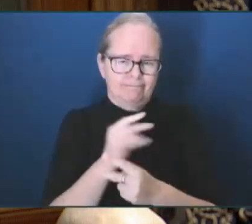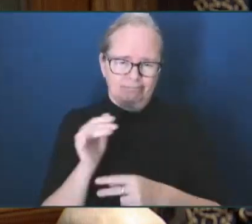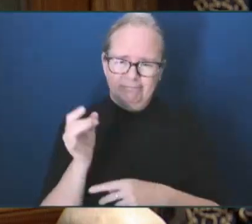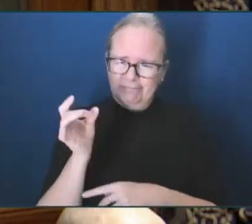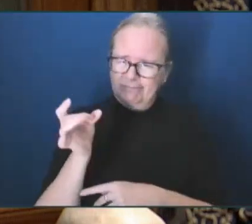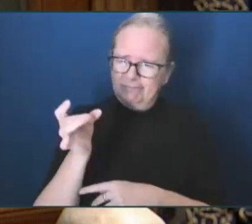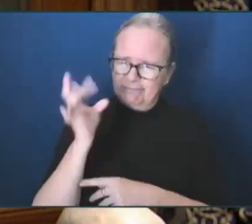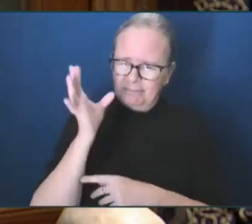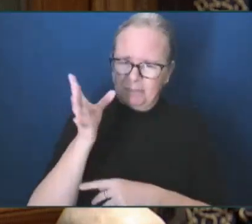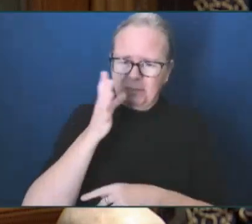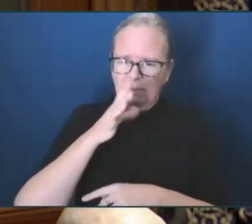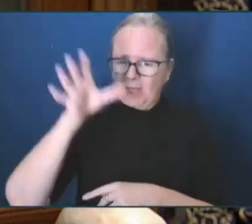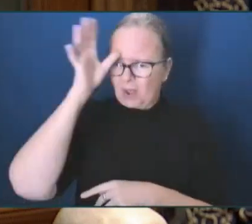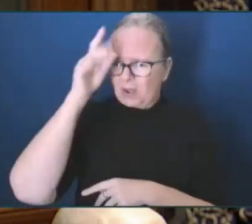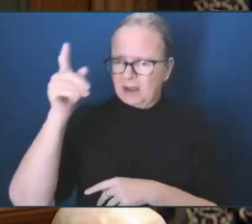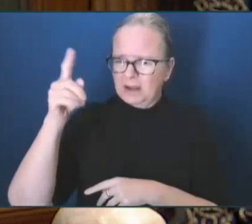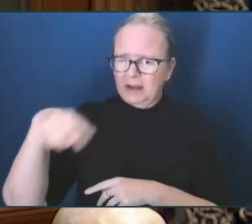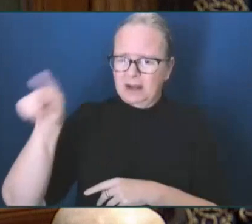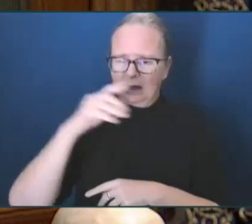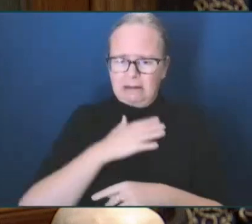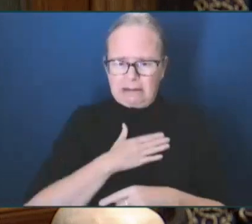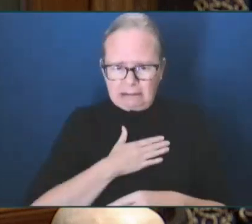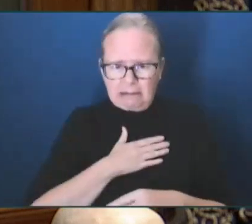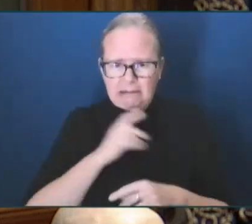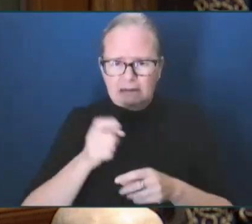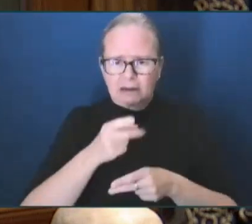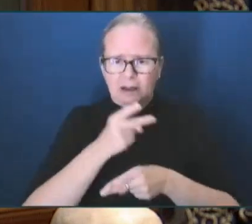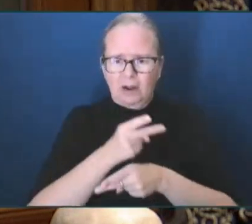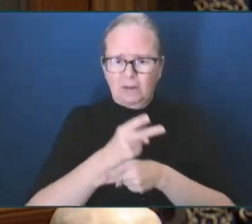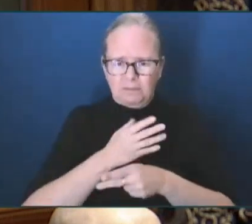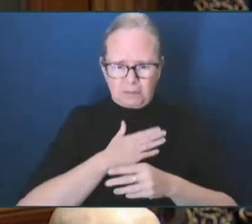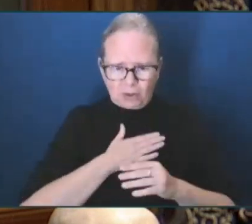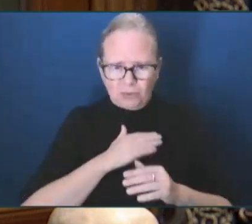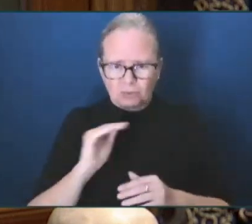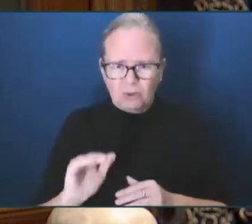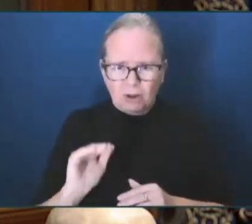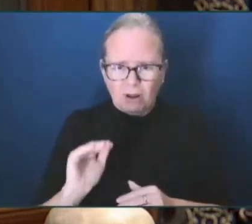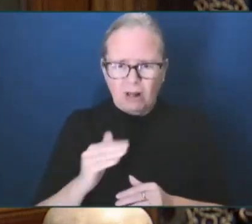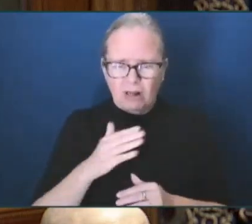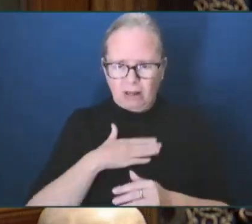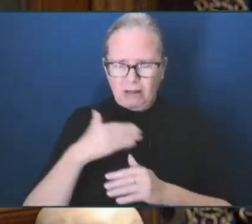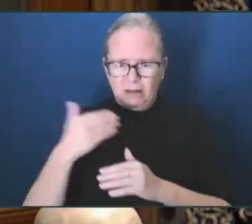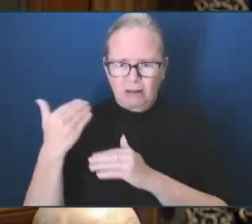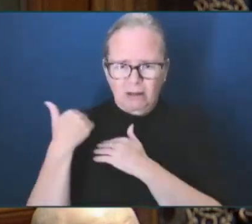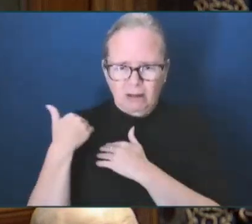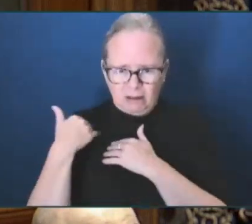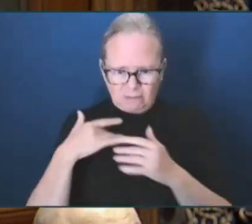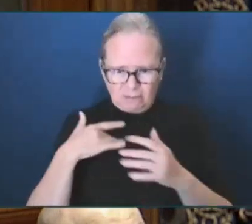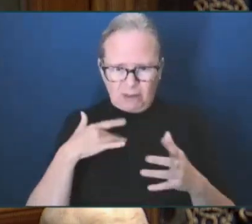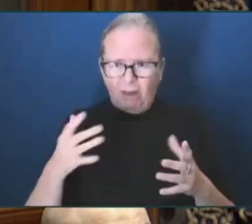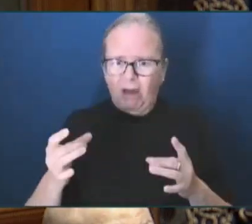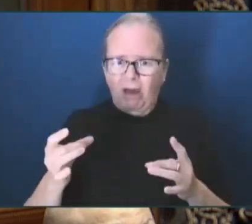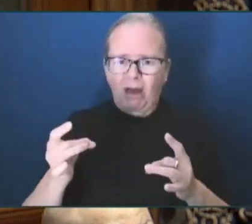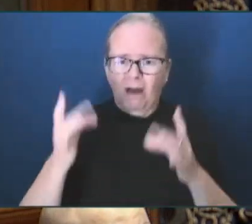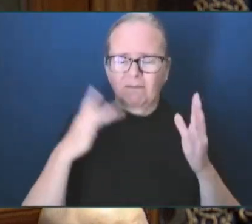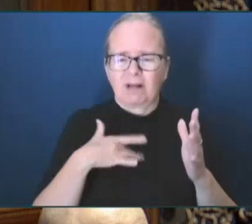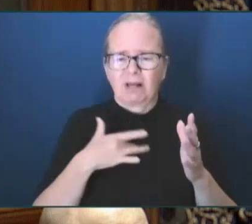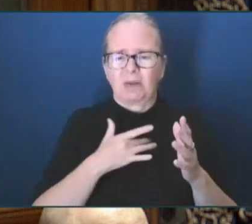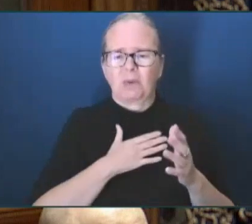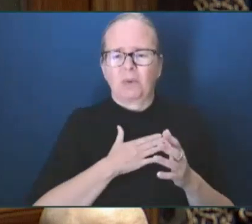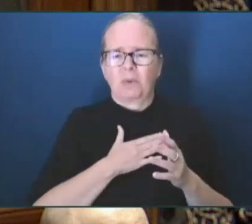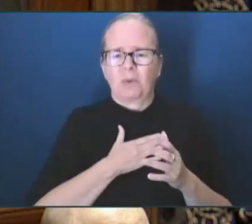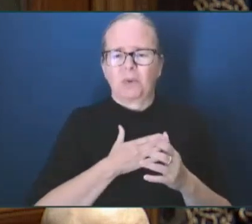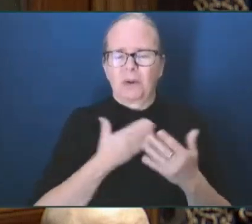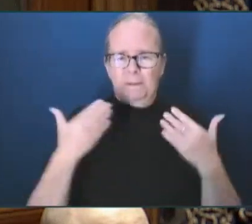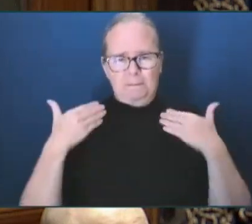question, Honourable Speaker, is to the Minister of Health. What does he say to the people who can't get care for themselves,